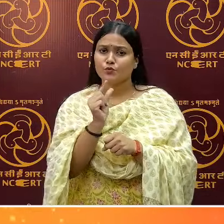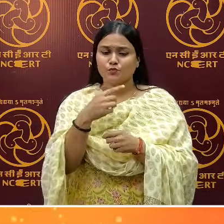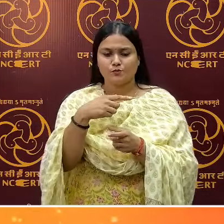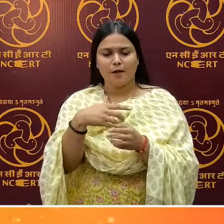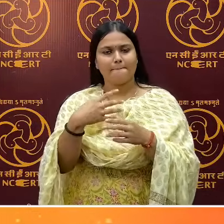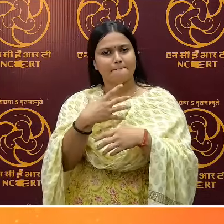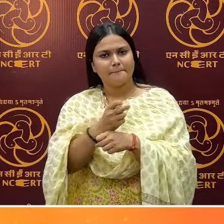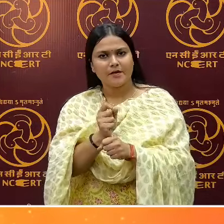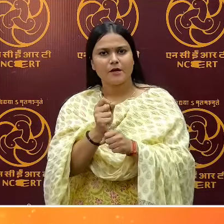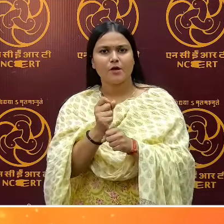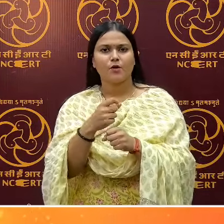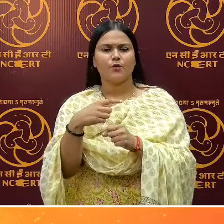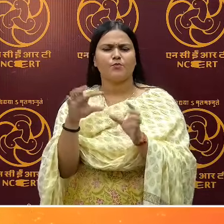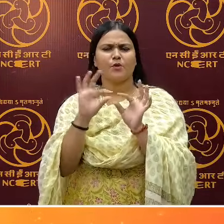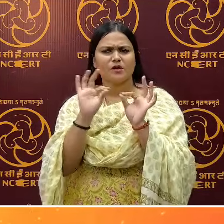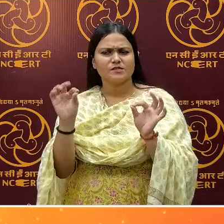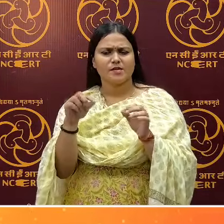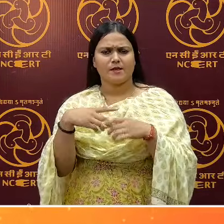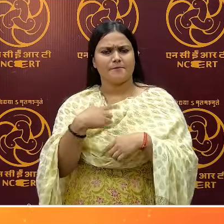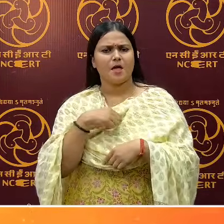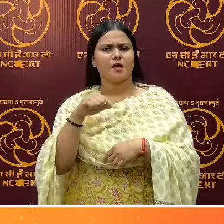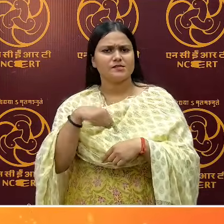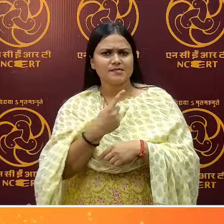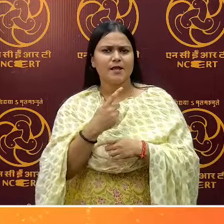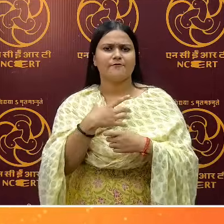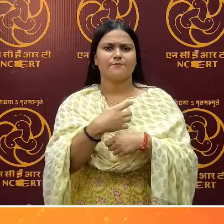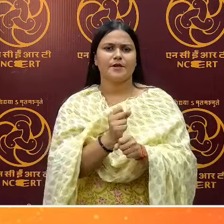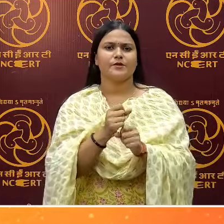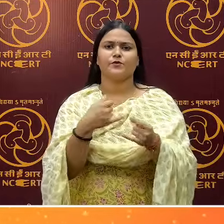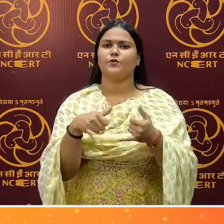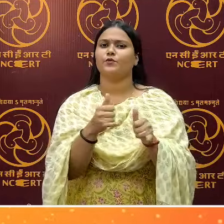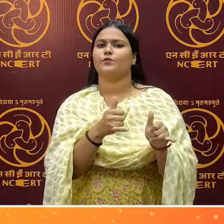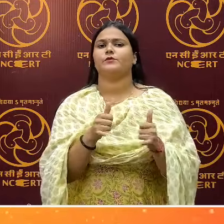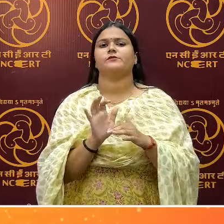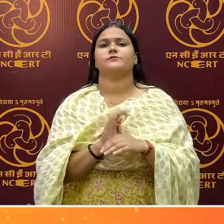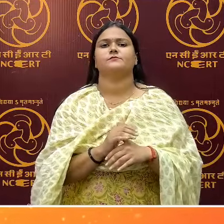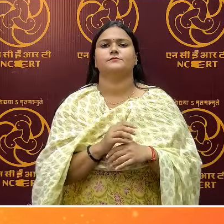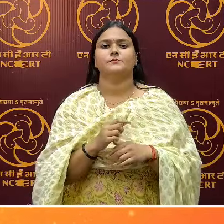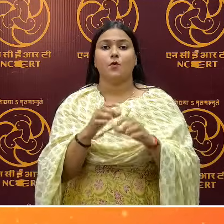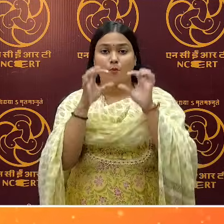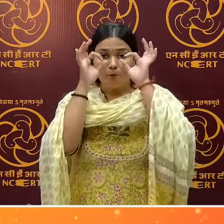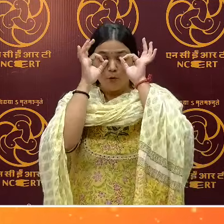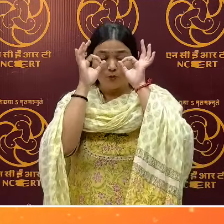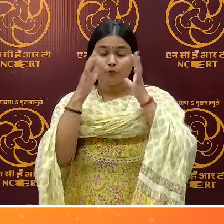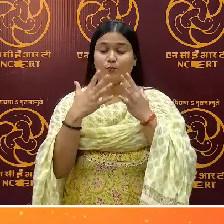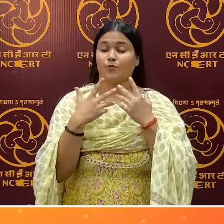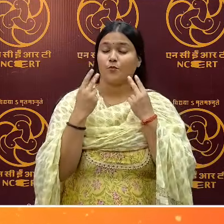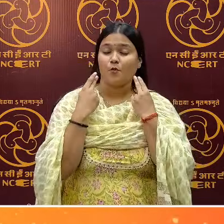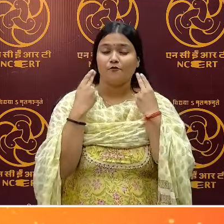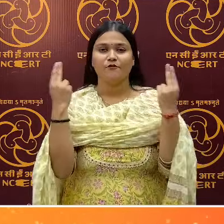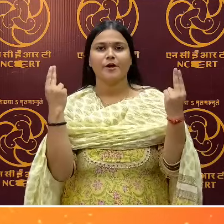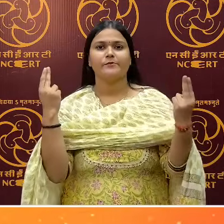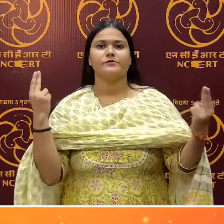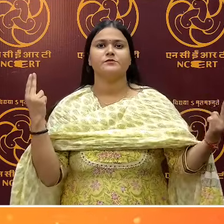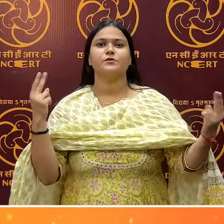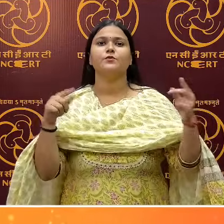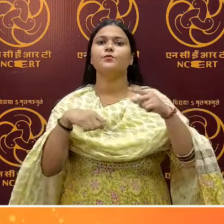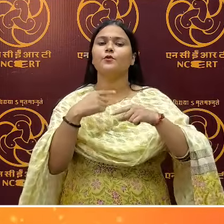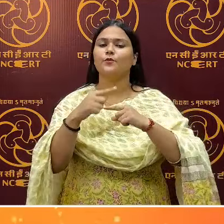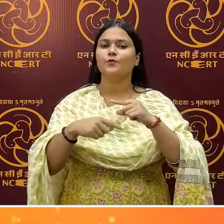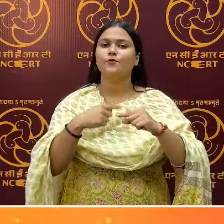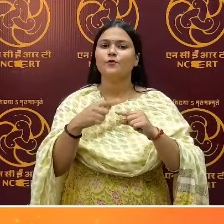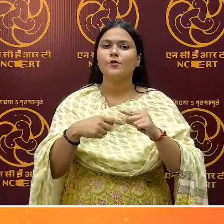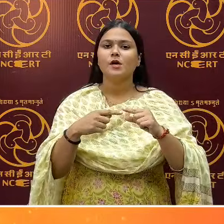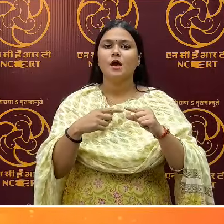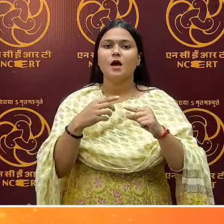and a thread, and they can make their own toy charkha also. Mahatma Gandhi made it popular by spinning cotton on this,